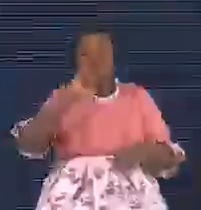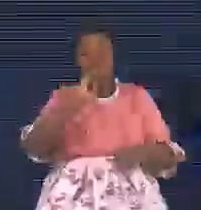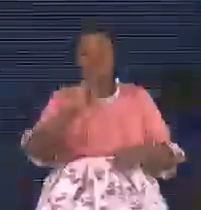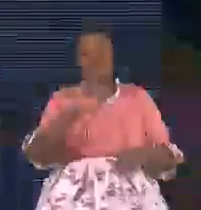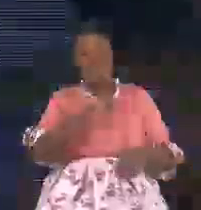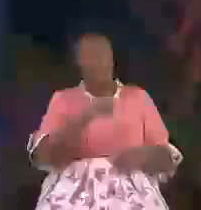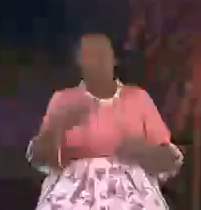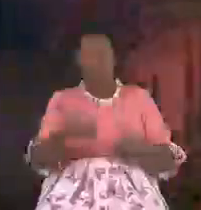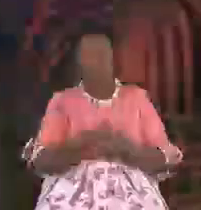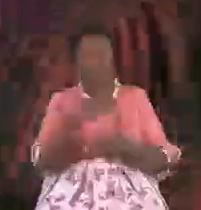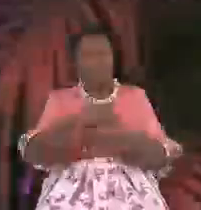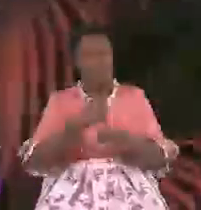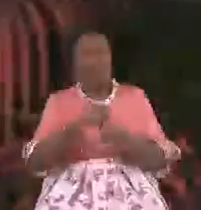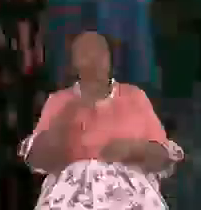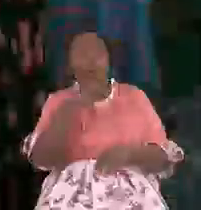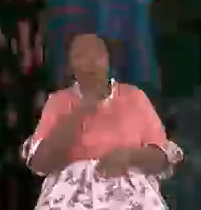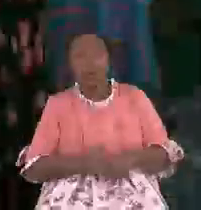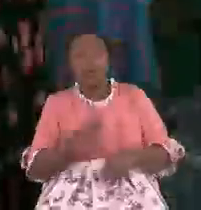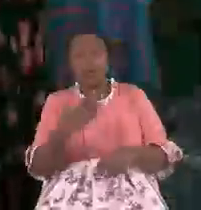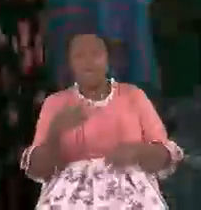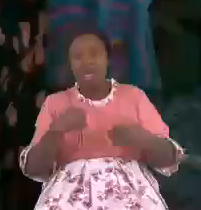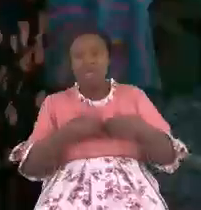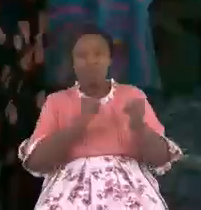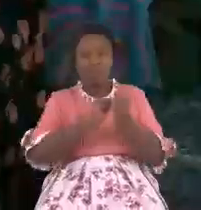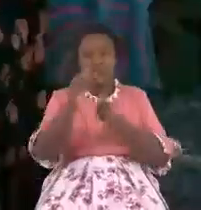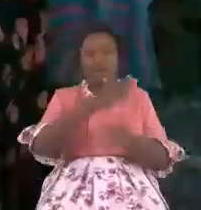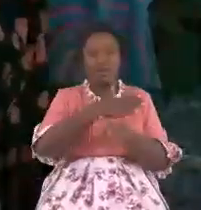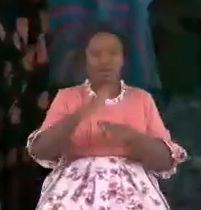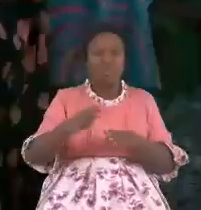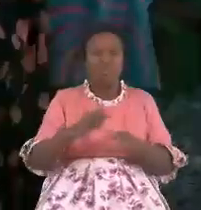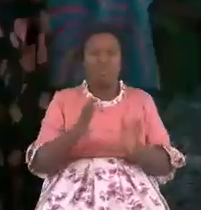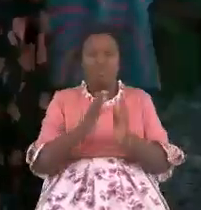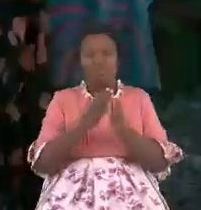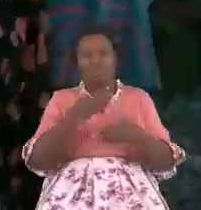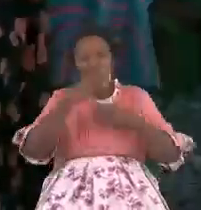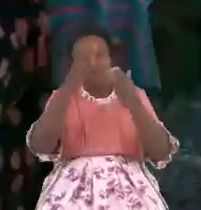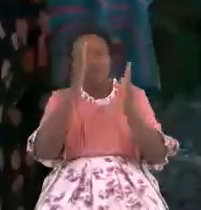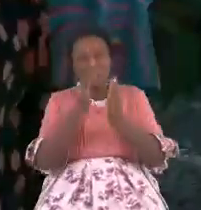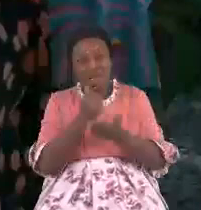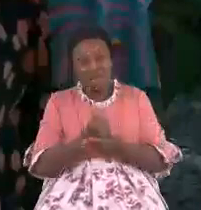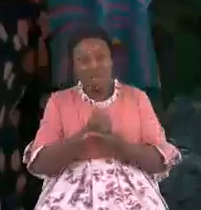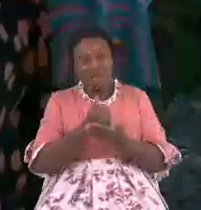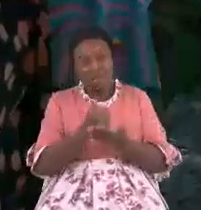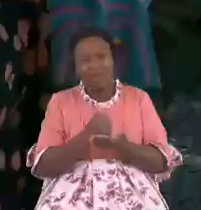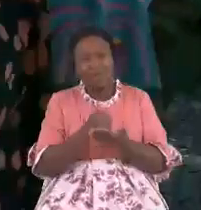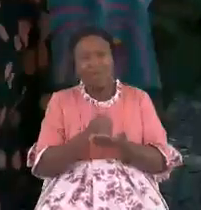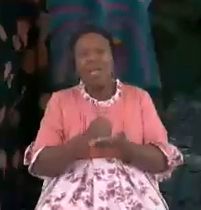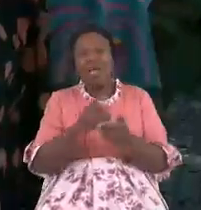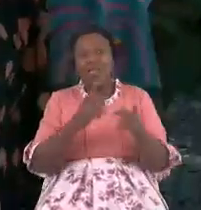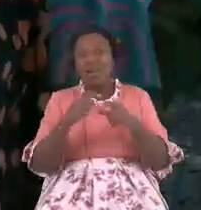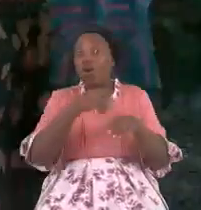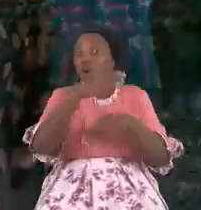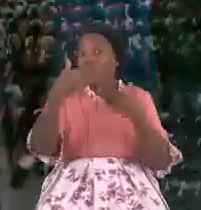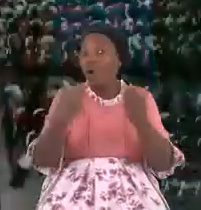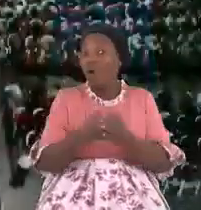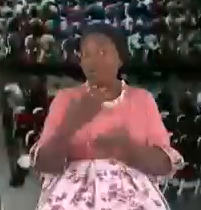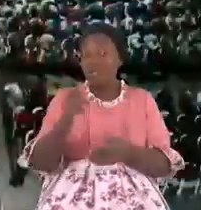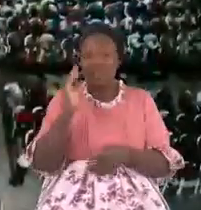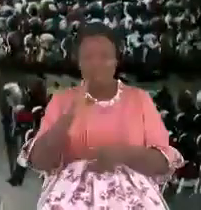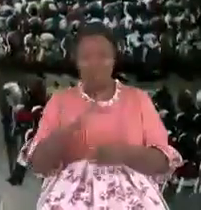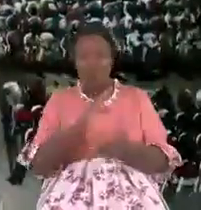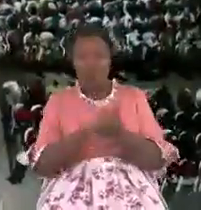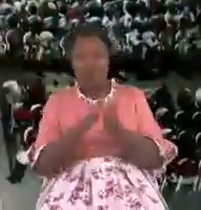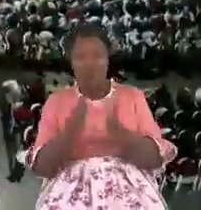things are passed away give me a good amen there and all things have become new your